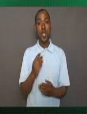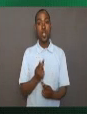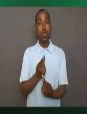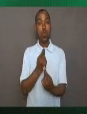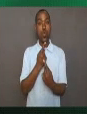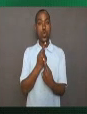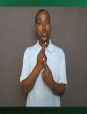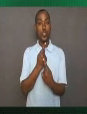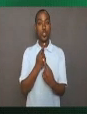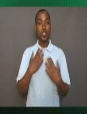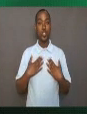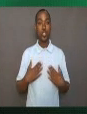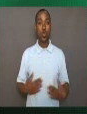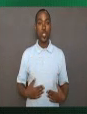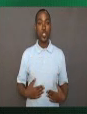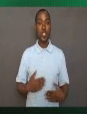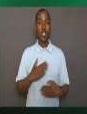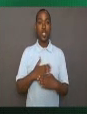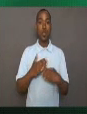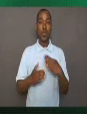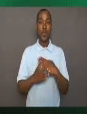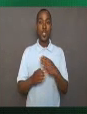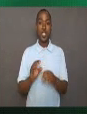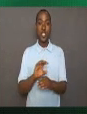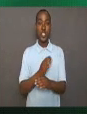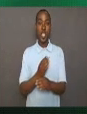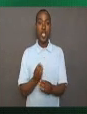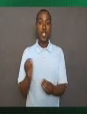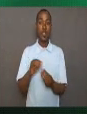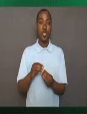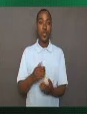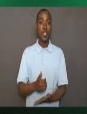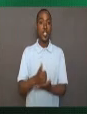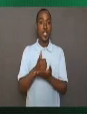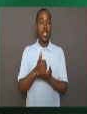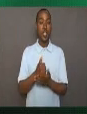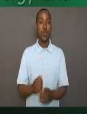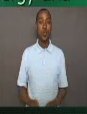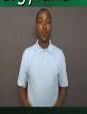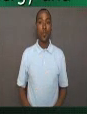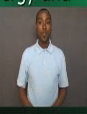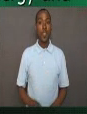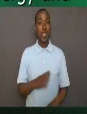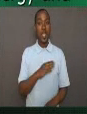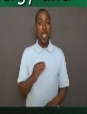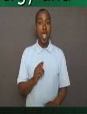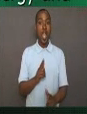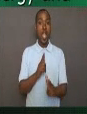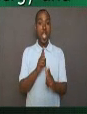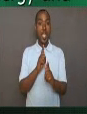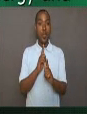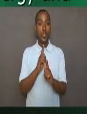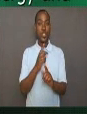Proteins are needed to build new cells and repair the body. And lipids